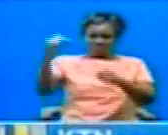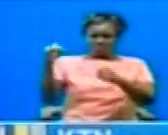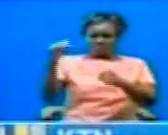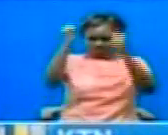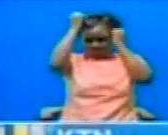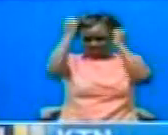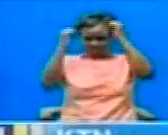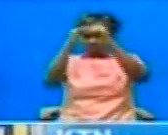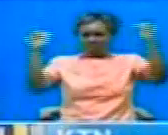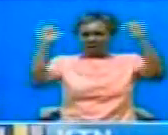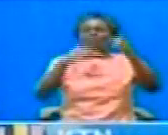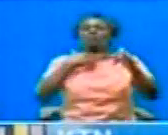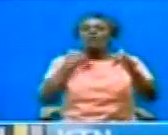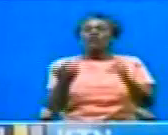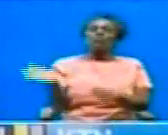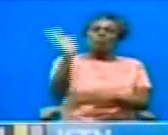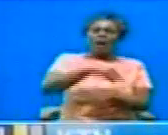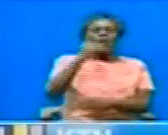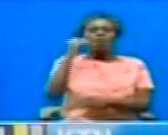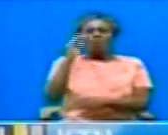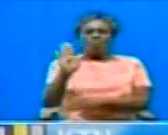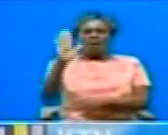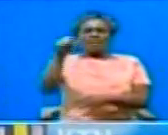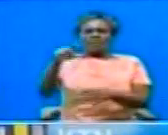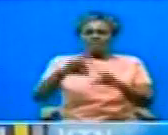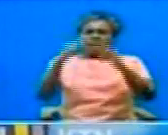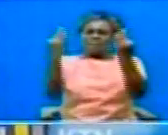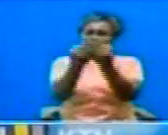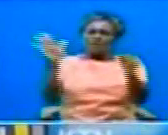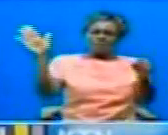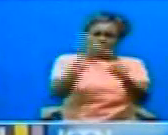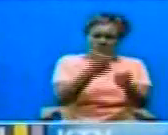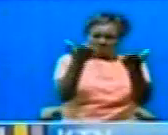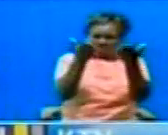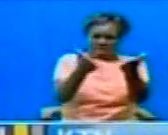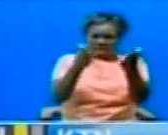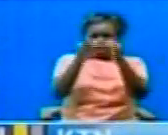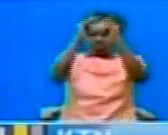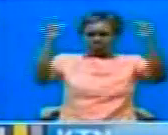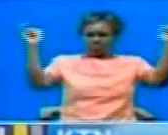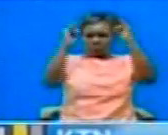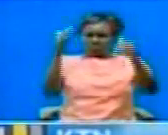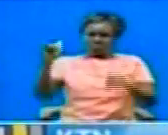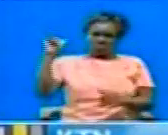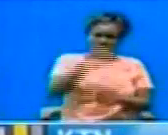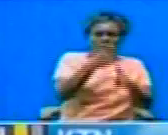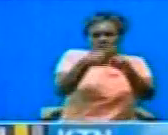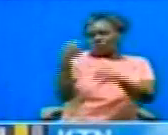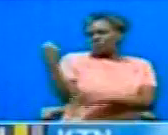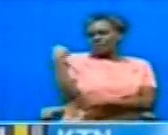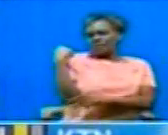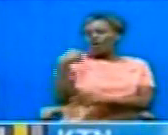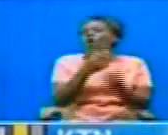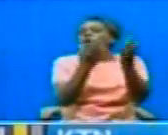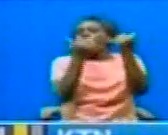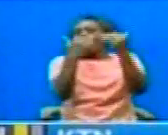barracks demanding to be evacuated. Some have taken their entire families to the barracks and have been camping there since yesterday, hoping